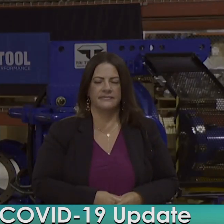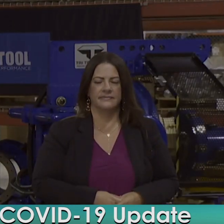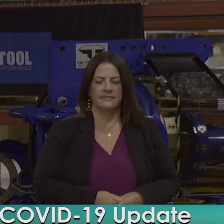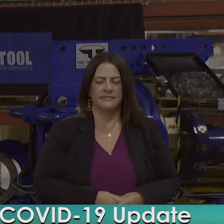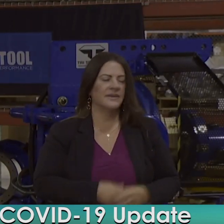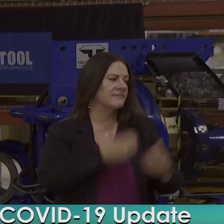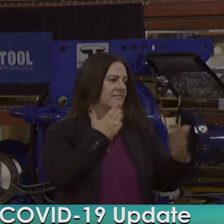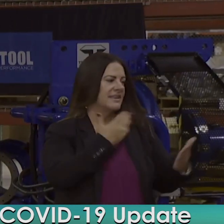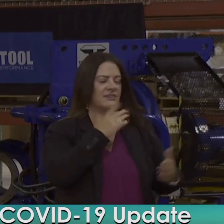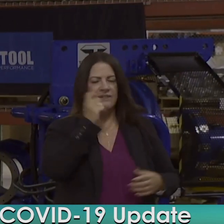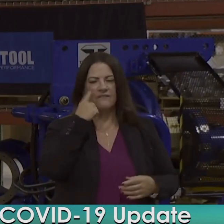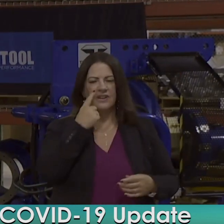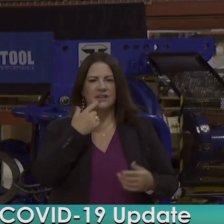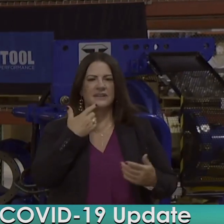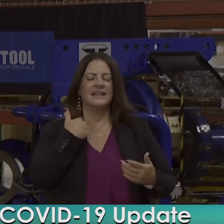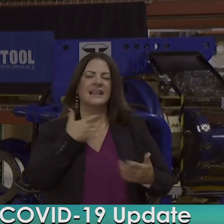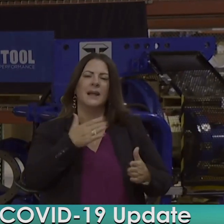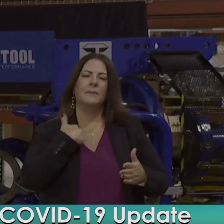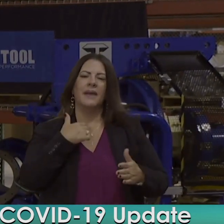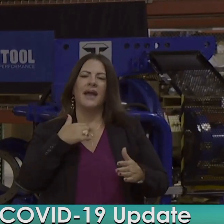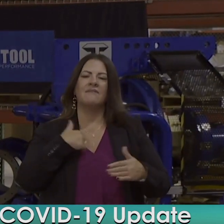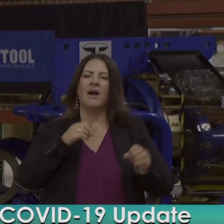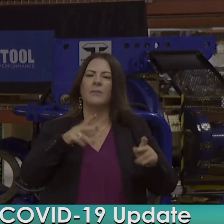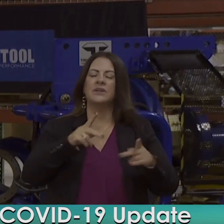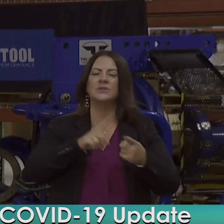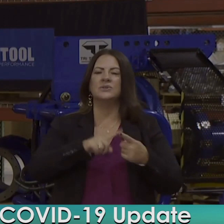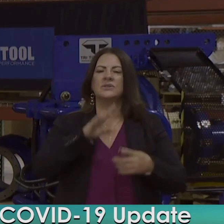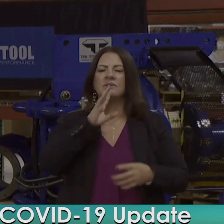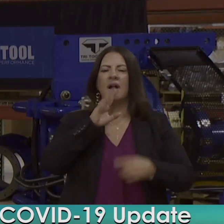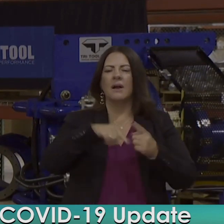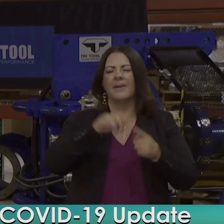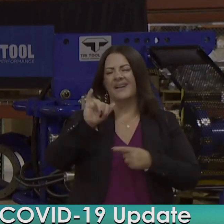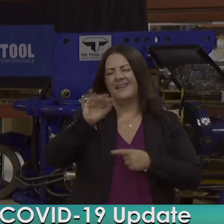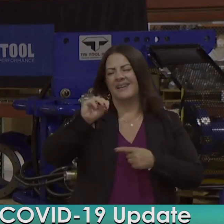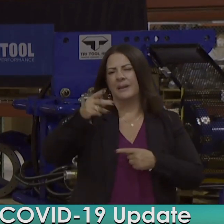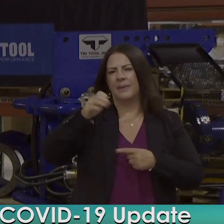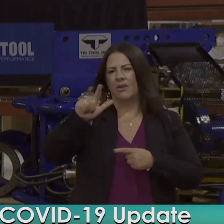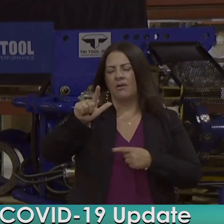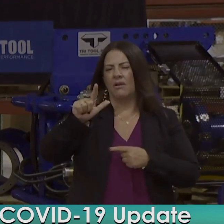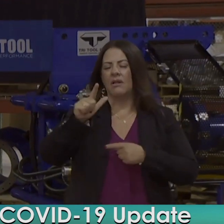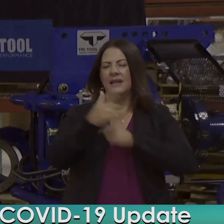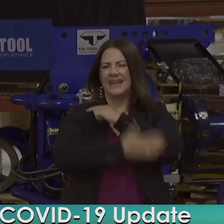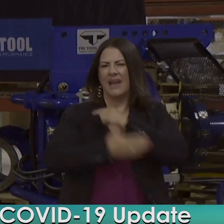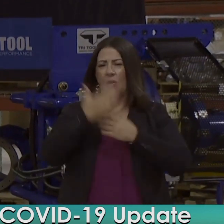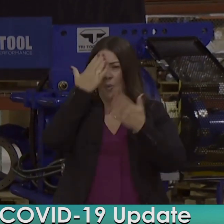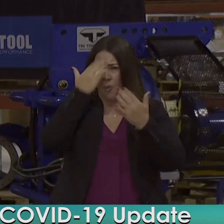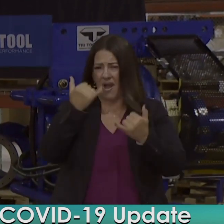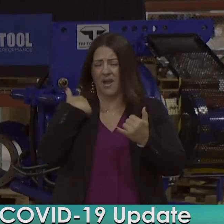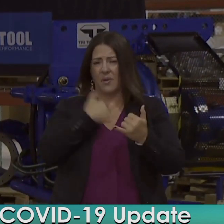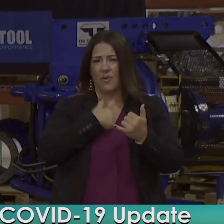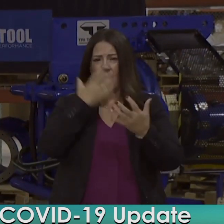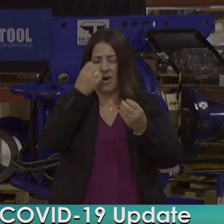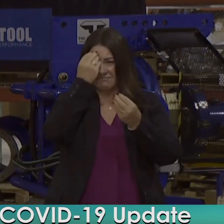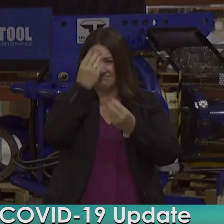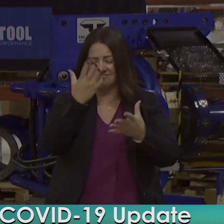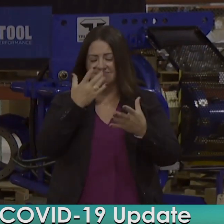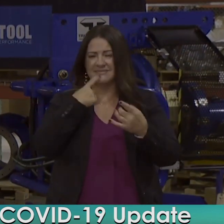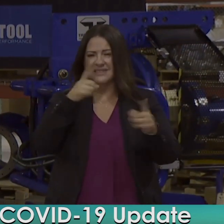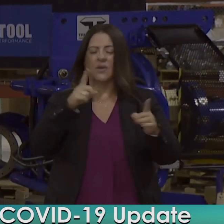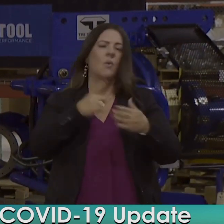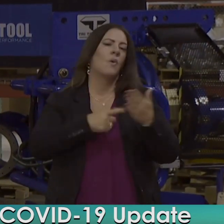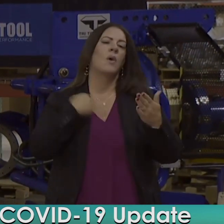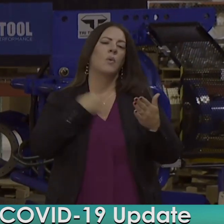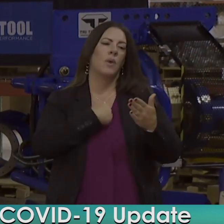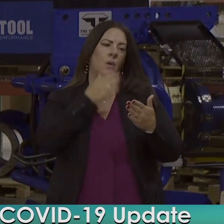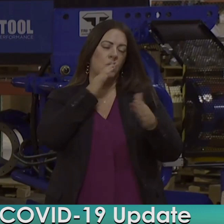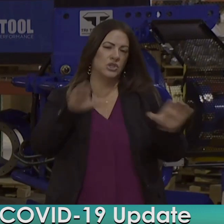Thank you, Governor, for this opportunity to talk a little bit about Imperial County and why we are sharing this announcement today about our actions in